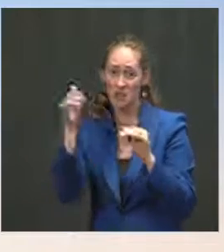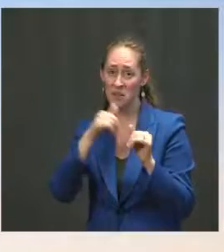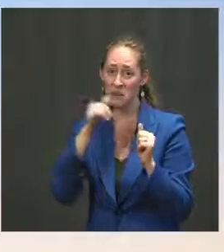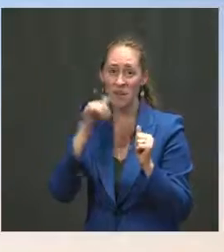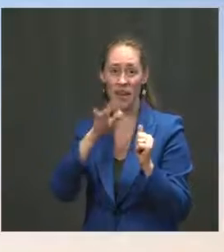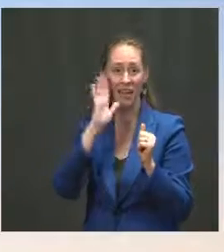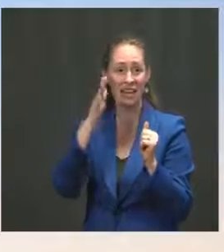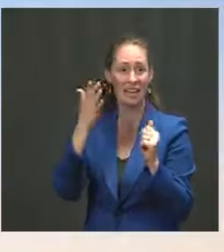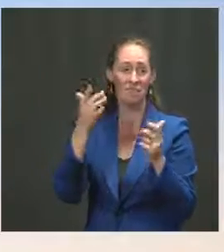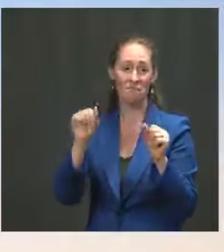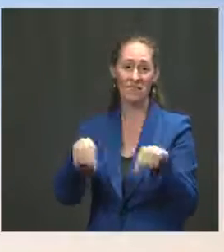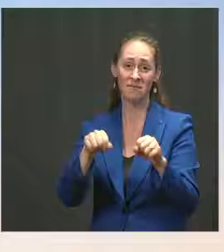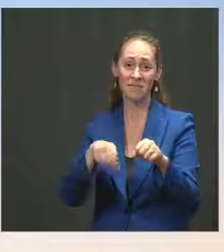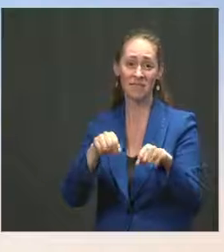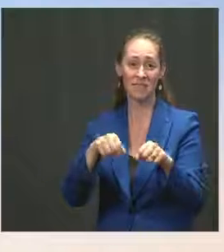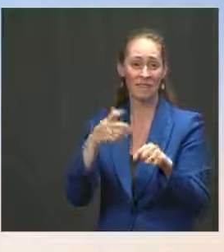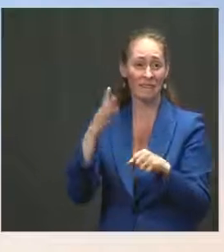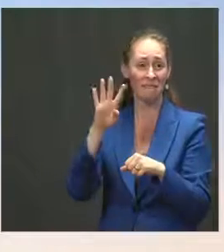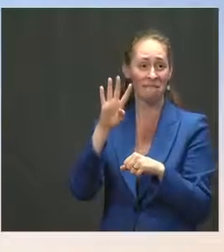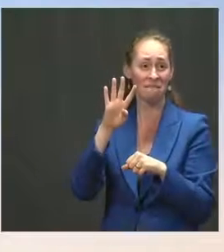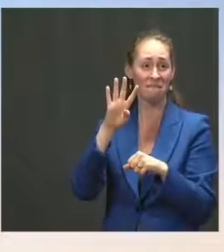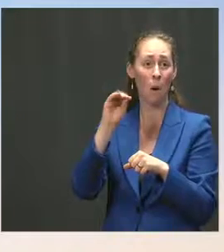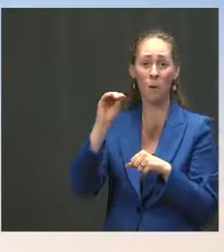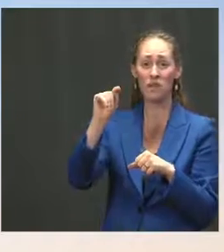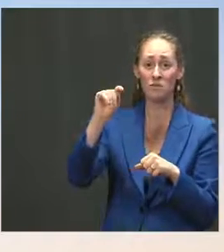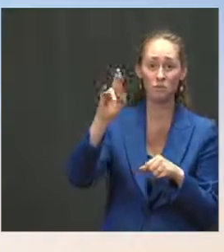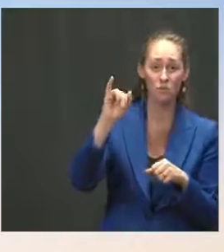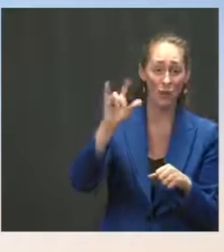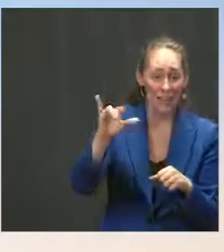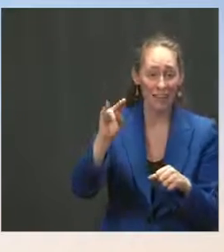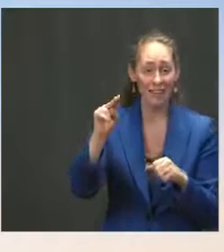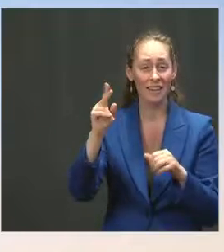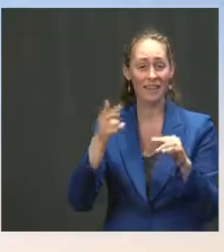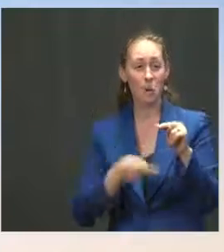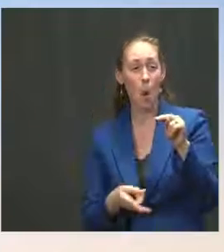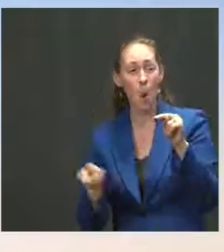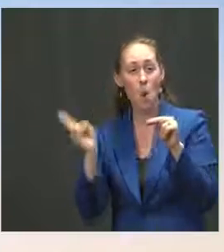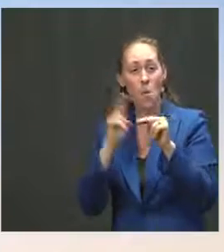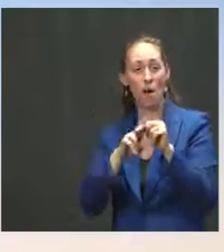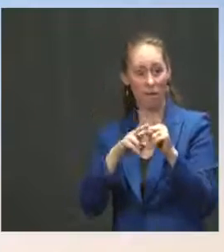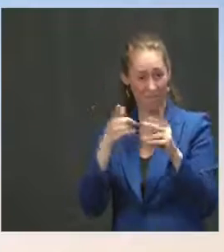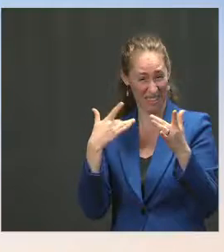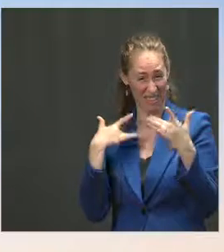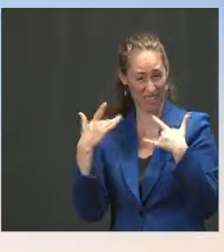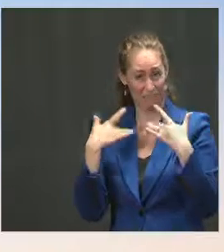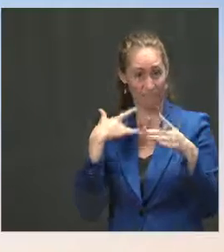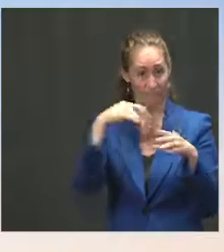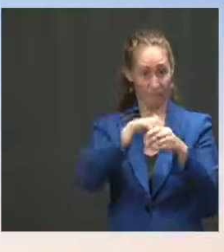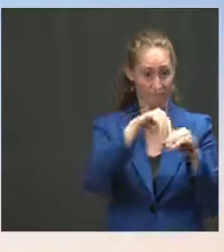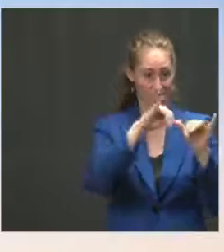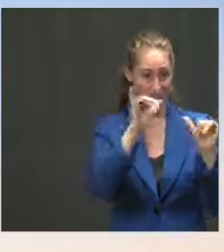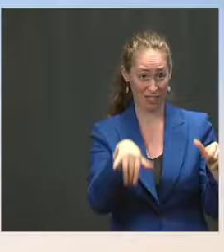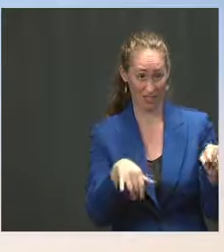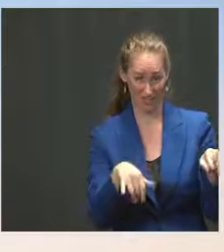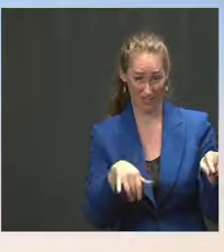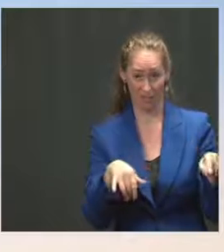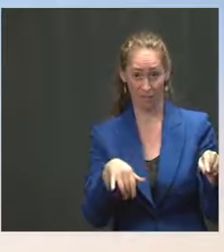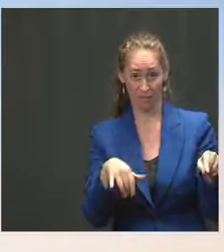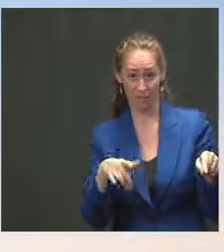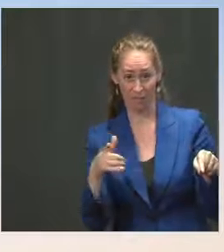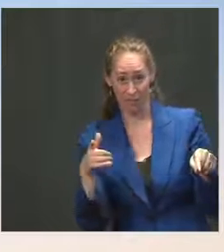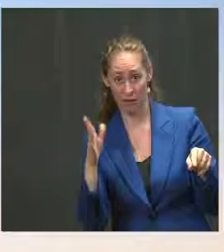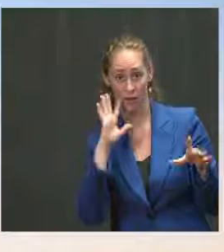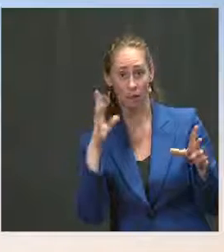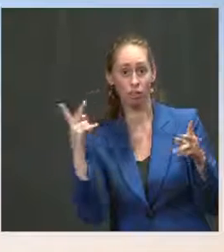by 2031, and that's with the pay-fors. So at what point does the federal debt become an issue or concern for the